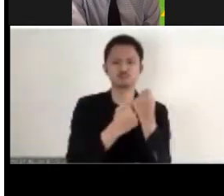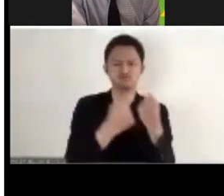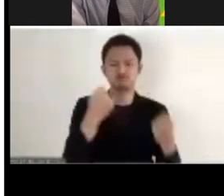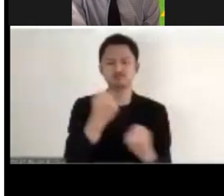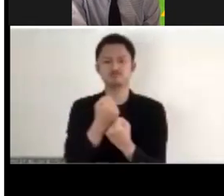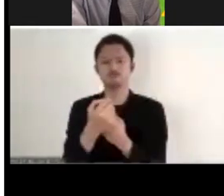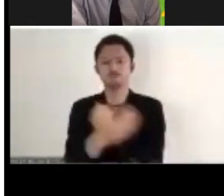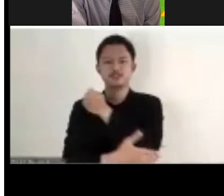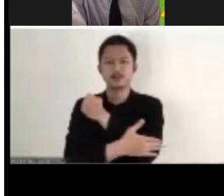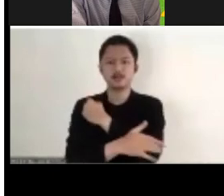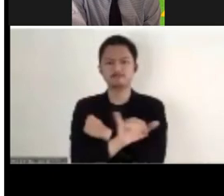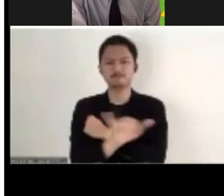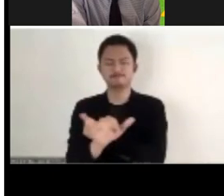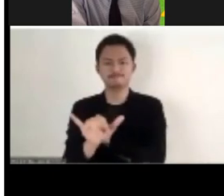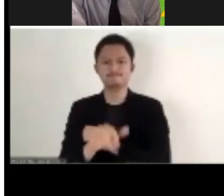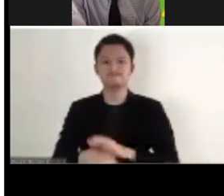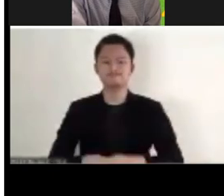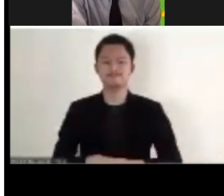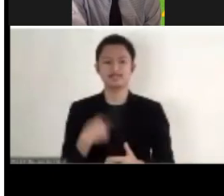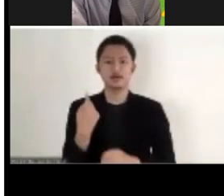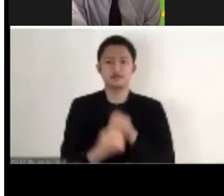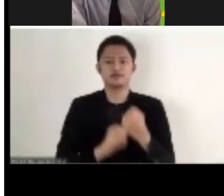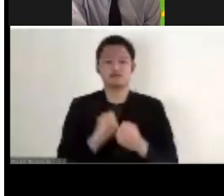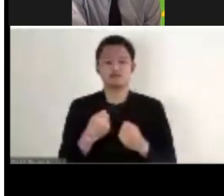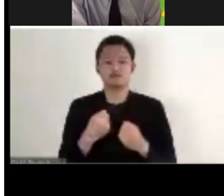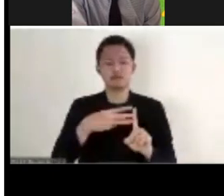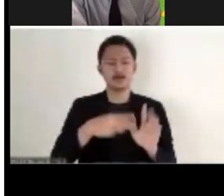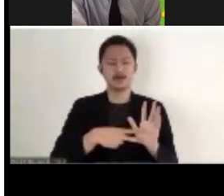Om membuatku Ashley tisdale audience